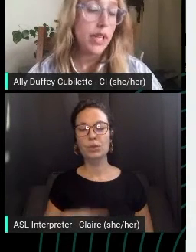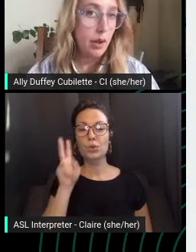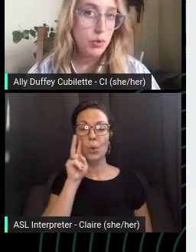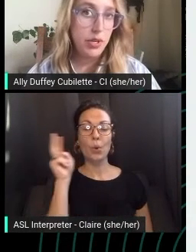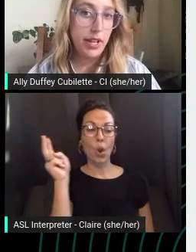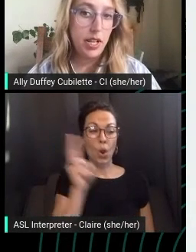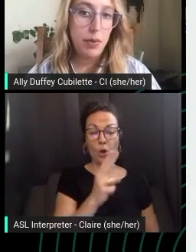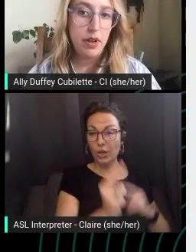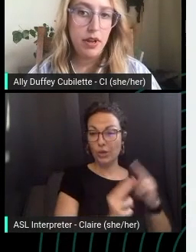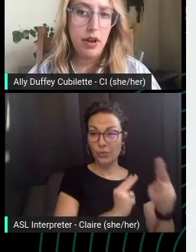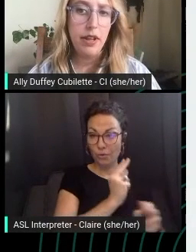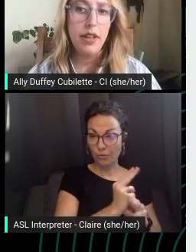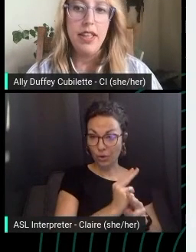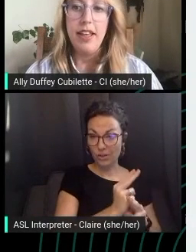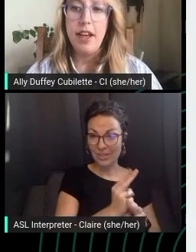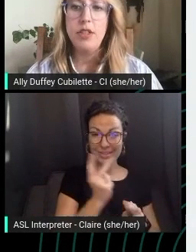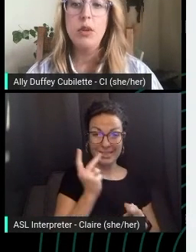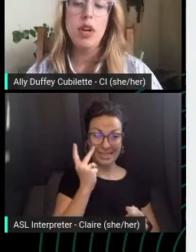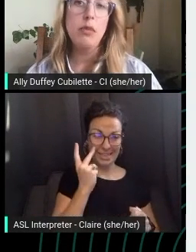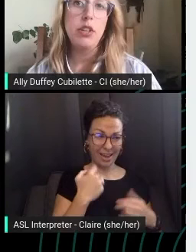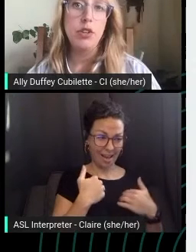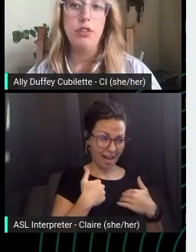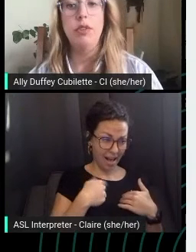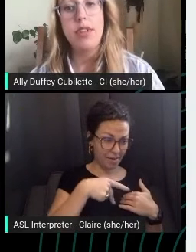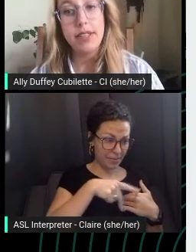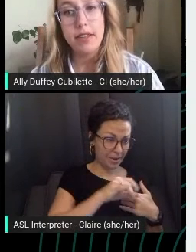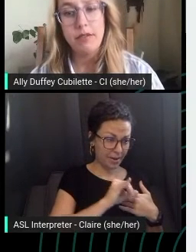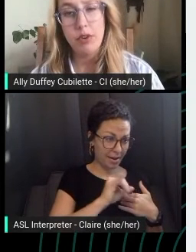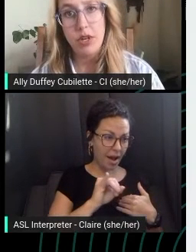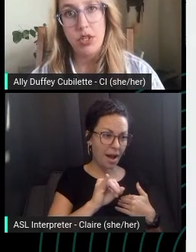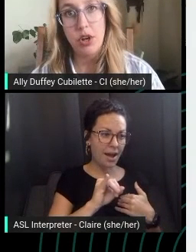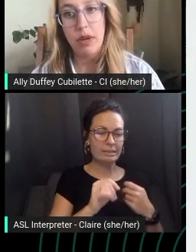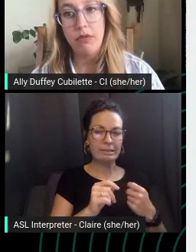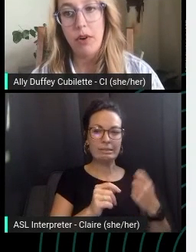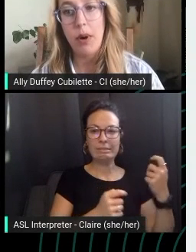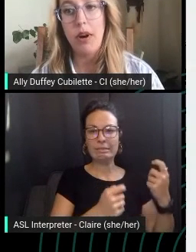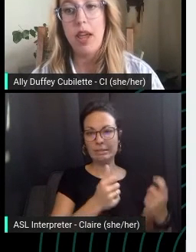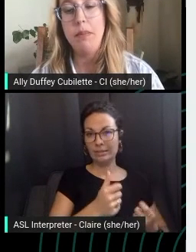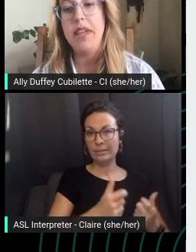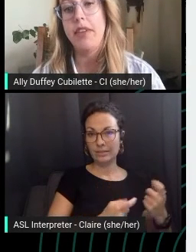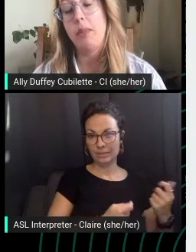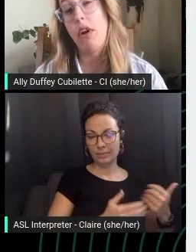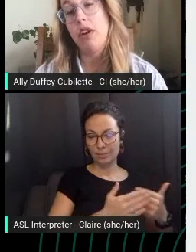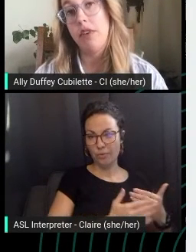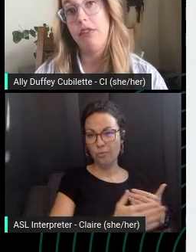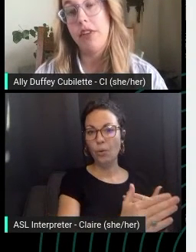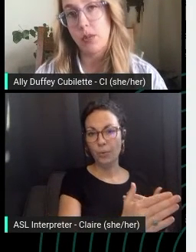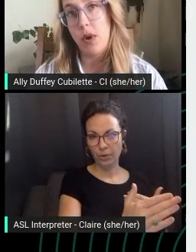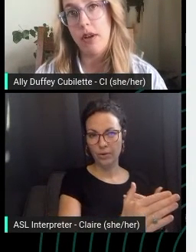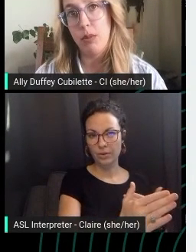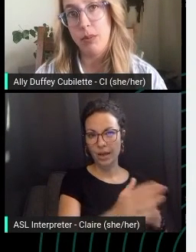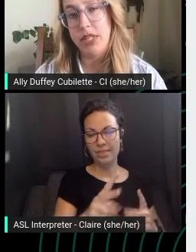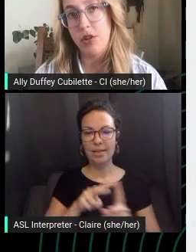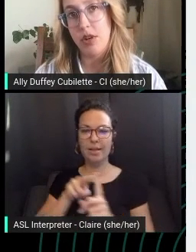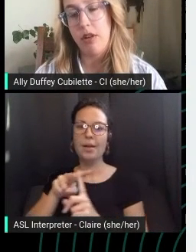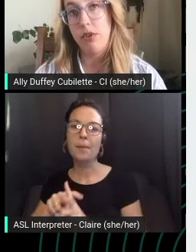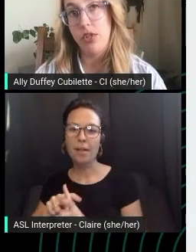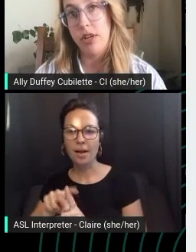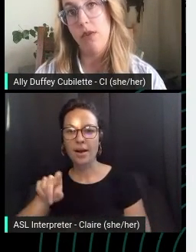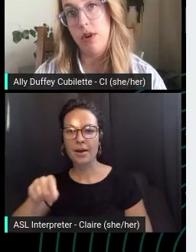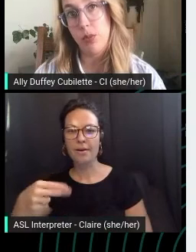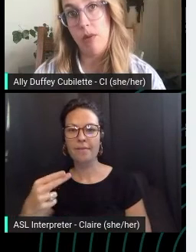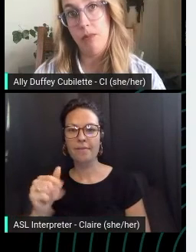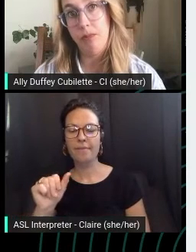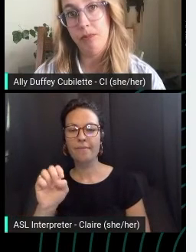if you've been capturing any PII, and then you'll want to make sure you redact that information going forward and make that a part of your phase 1 implementation